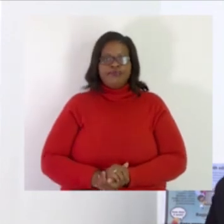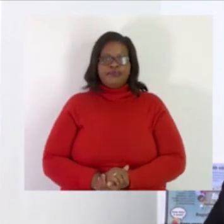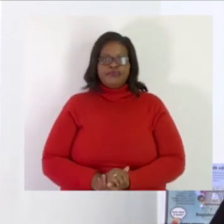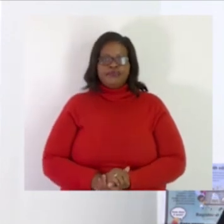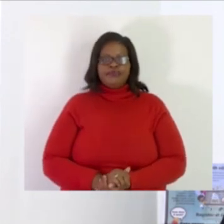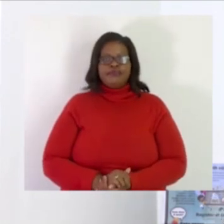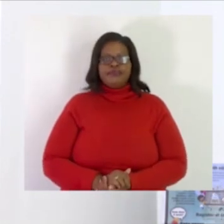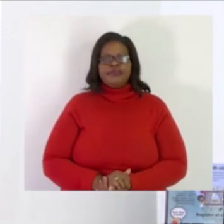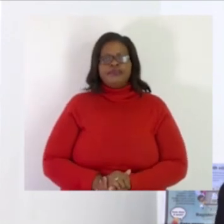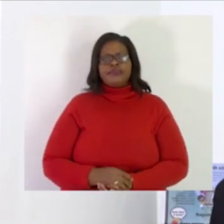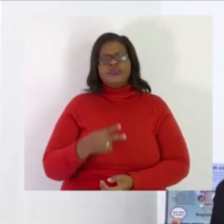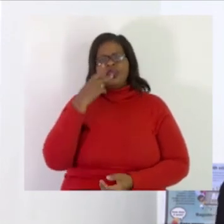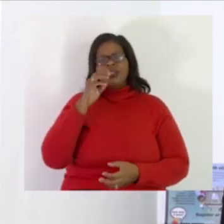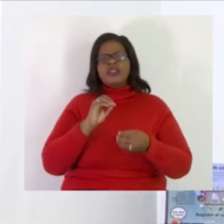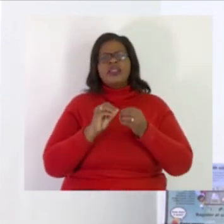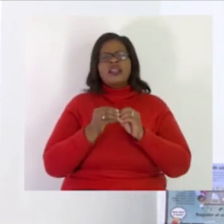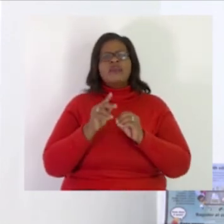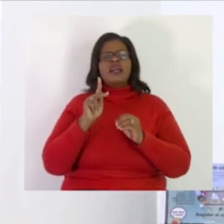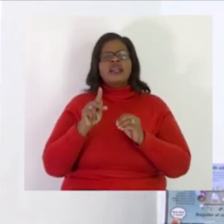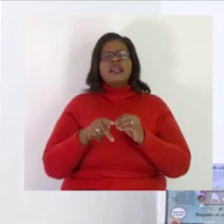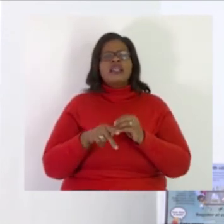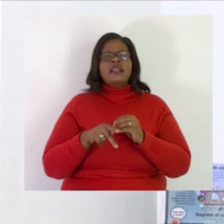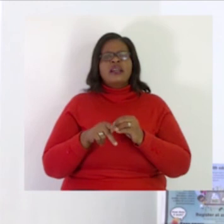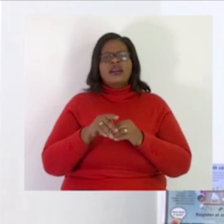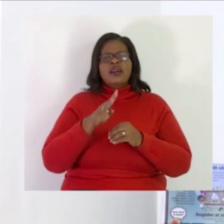Let us look at this number. I'll put a number here. I'll have